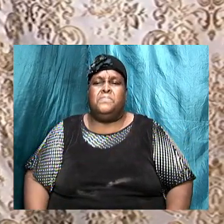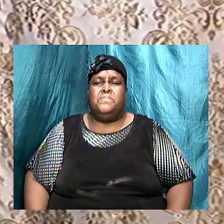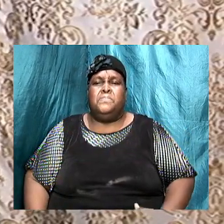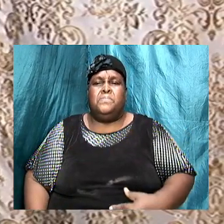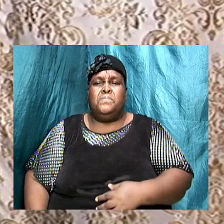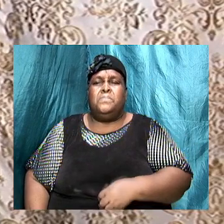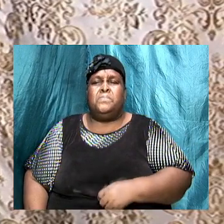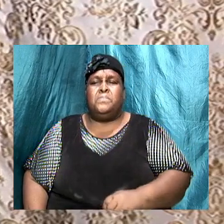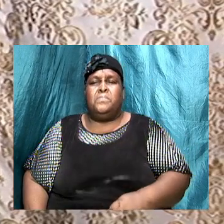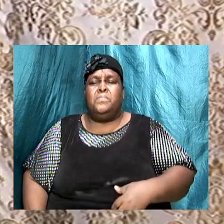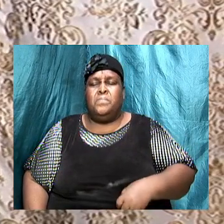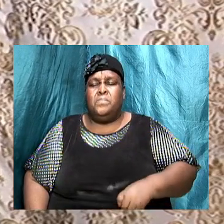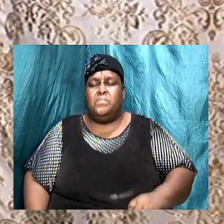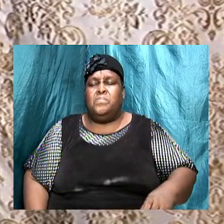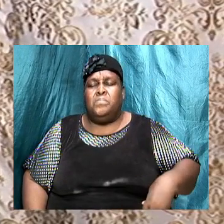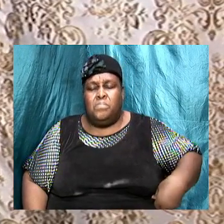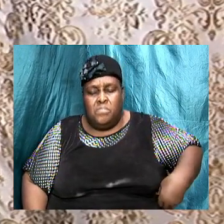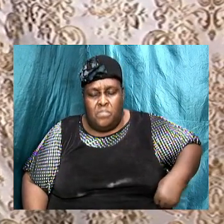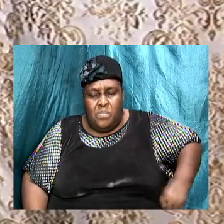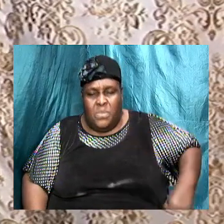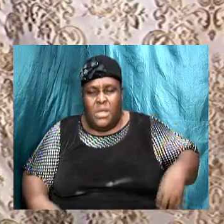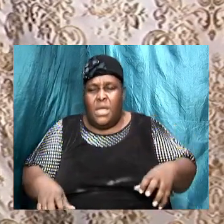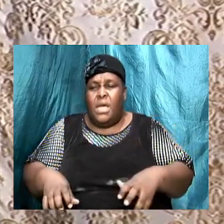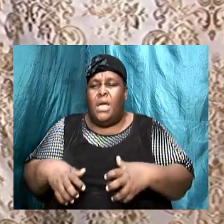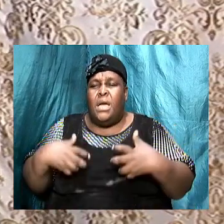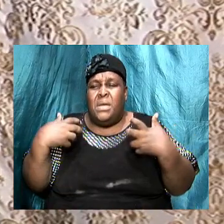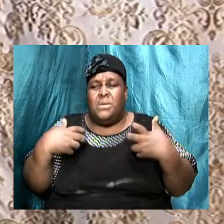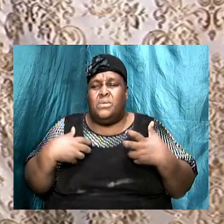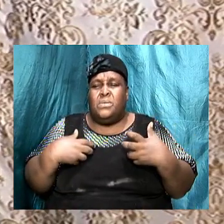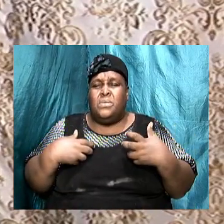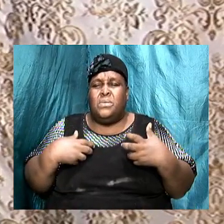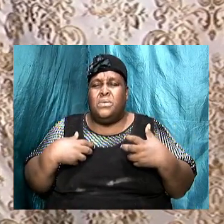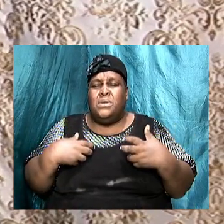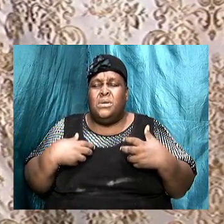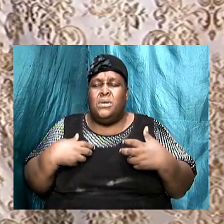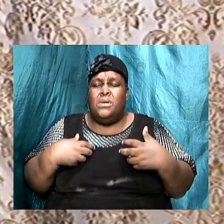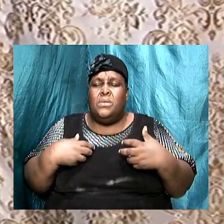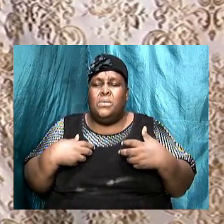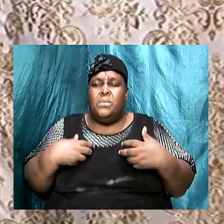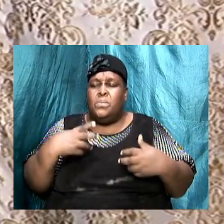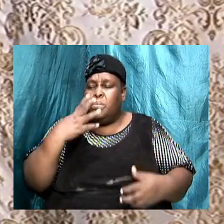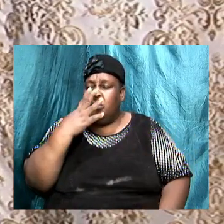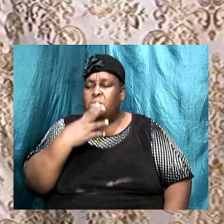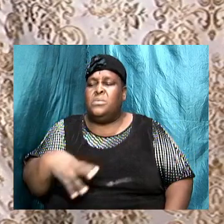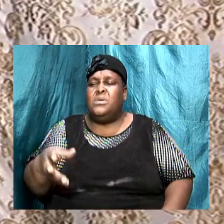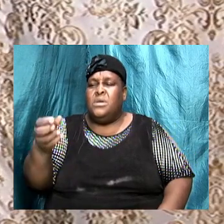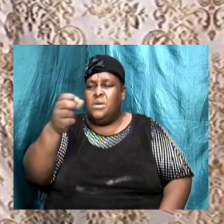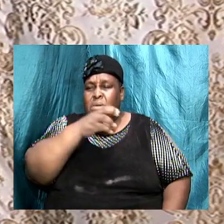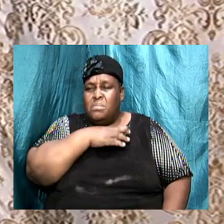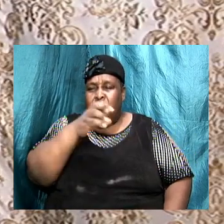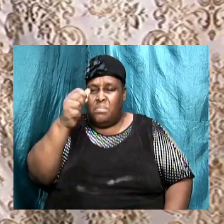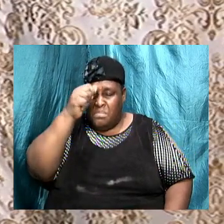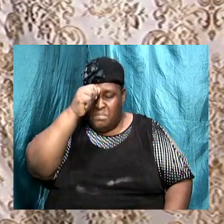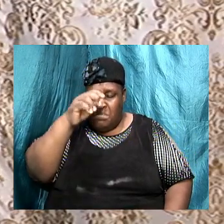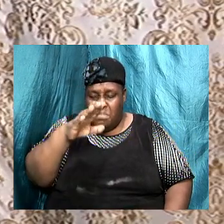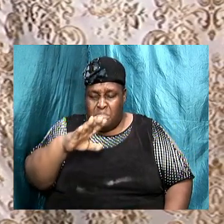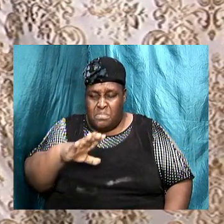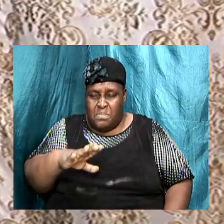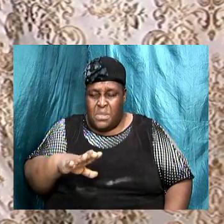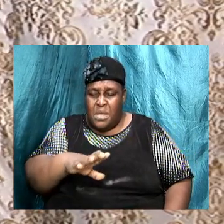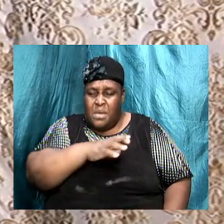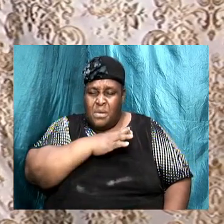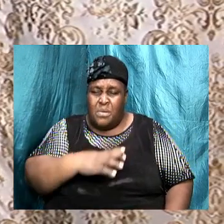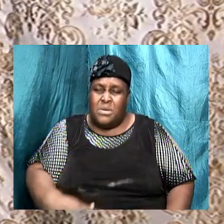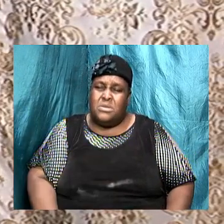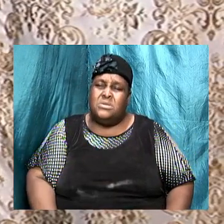that grievous wolves will enter in, and they will not spear the flock. The best way to distinguish truth